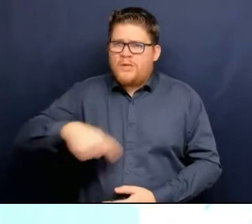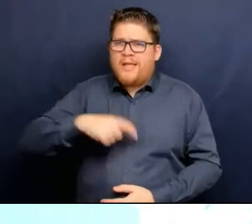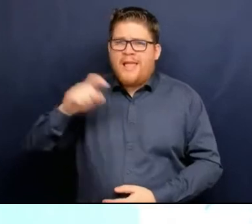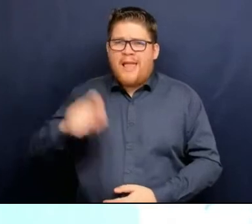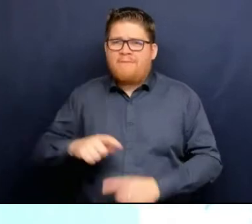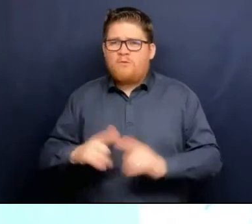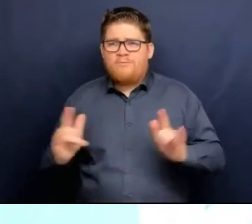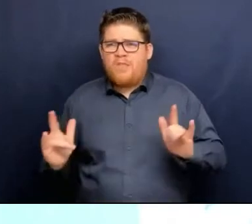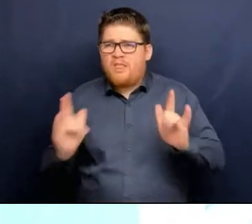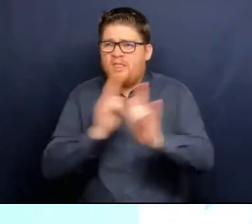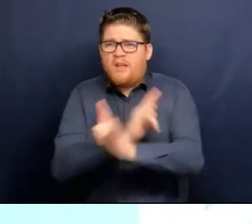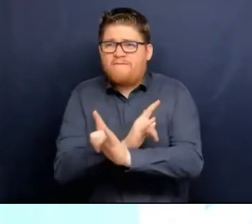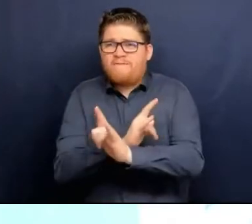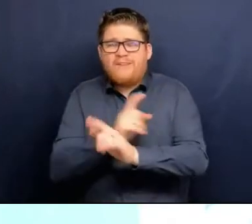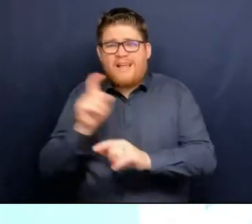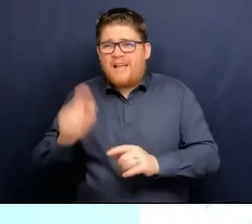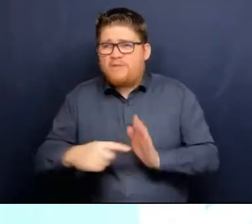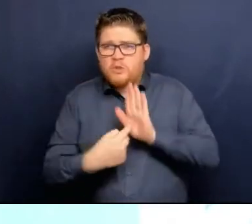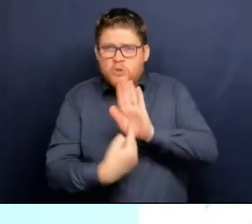have disagreements.